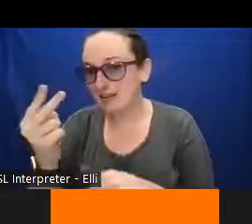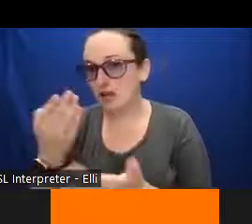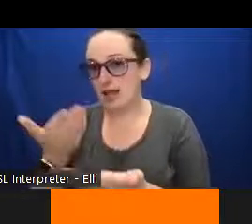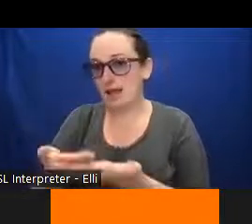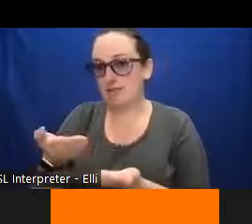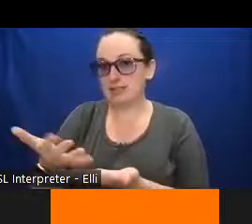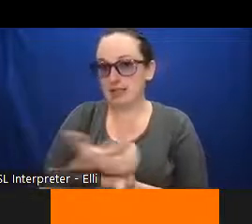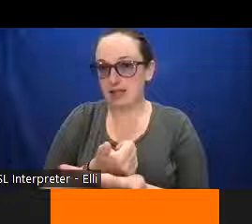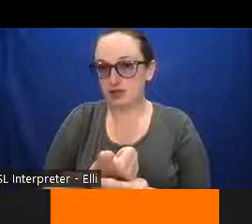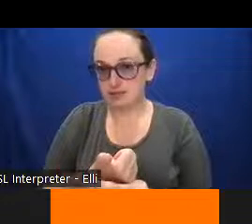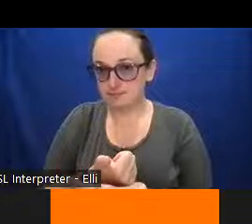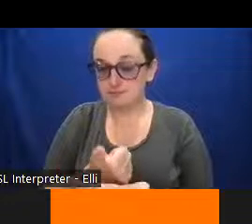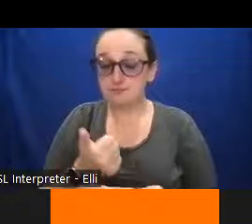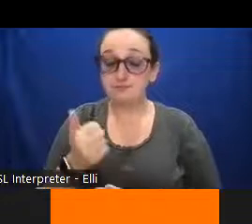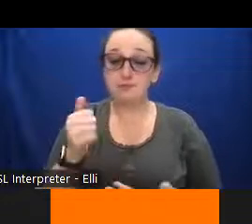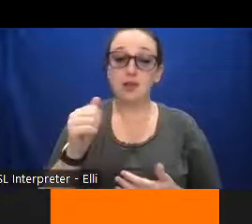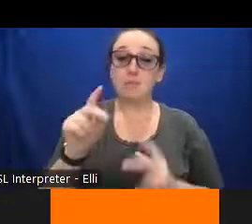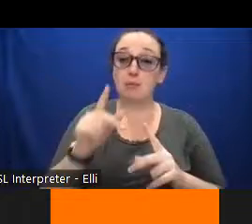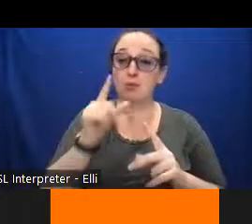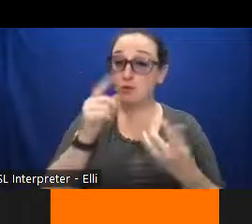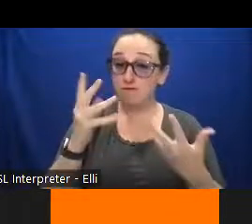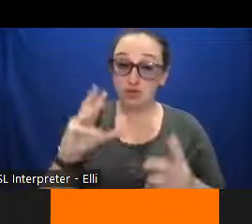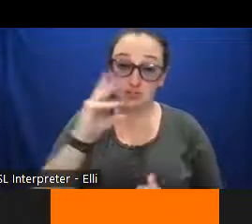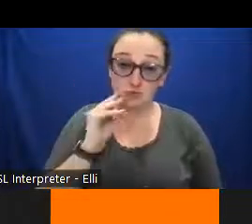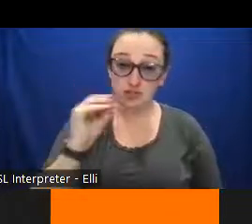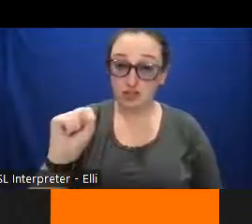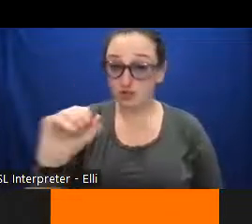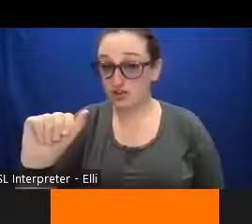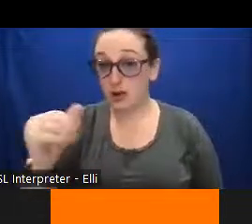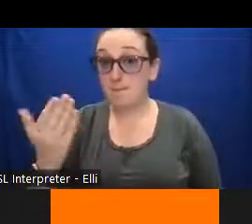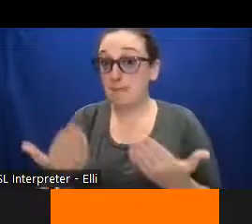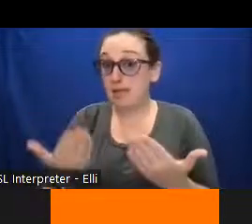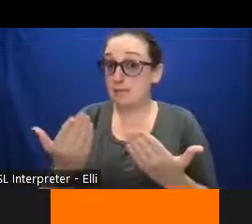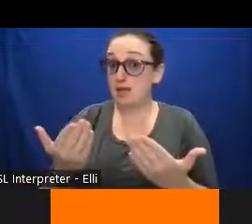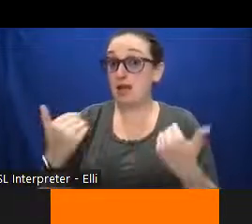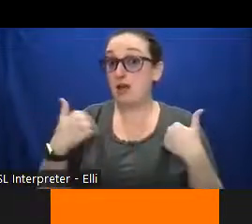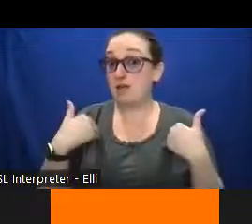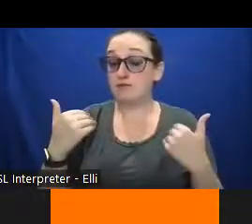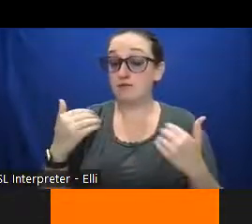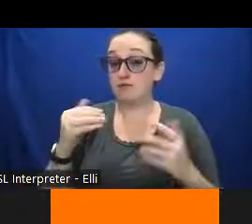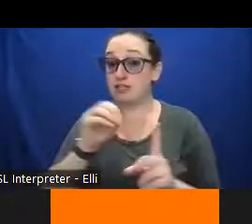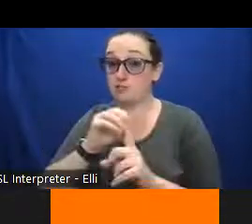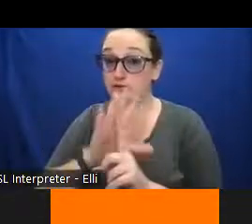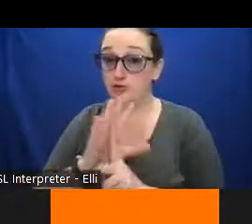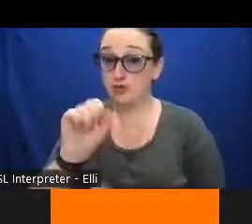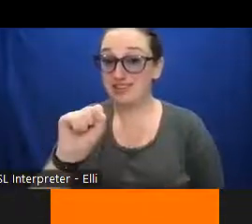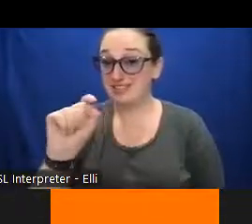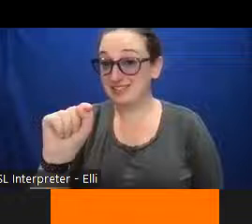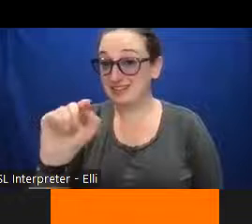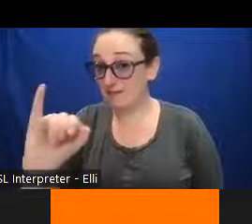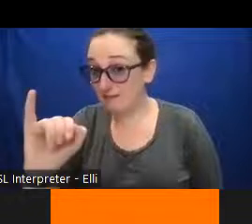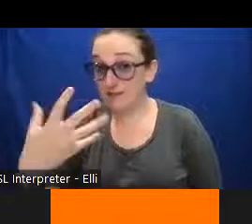who have experienced sexual assault have potentially been exposed to sexually transmitted infections,